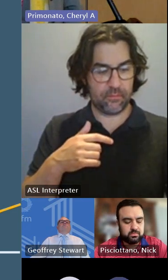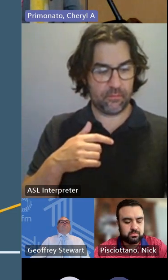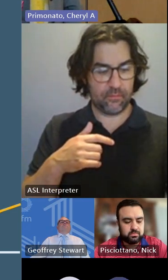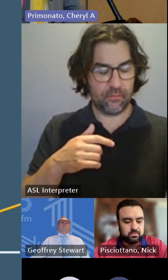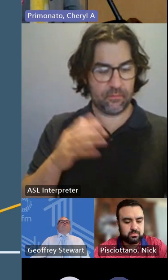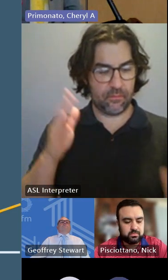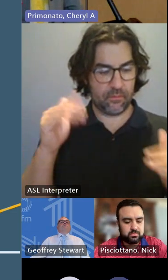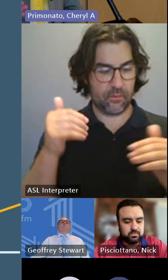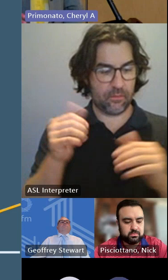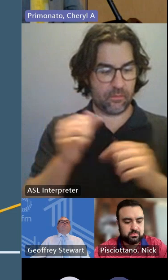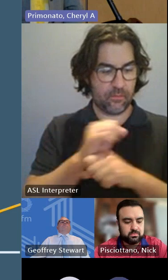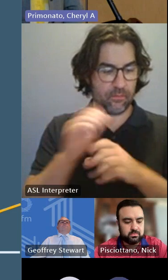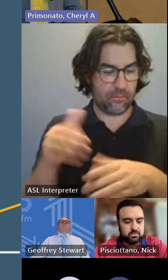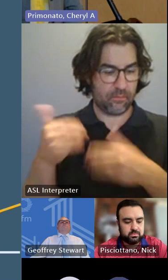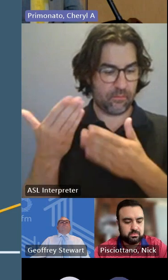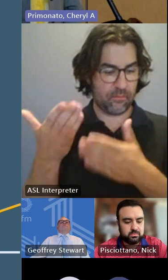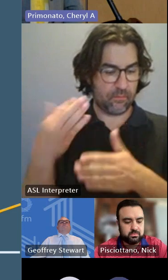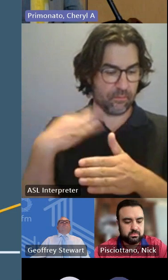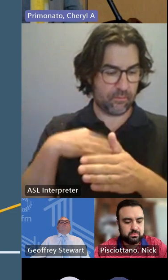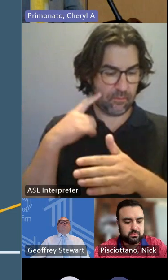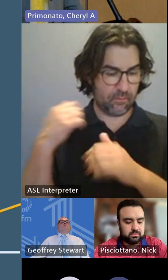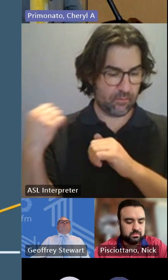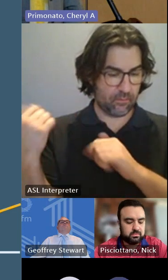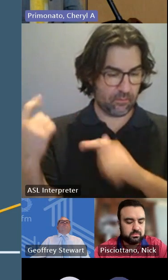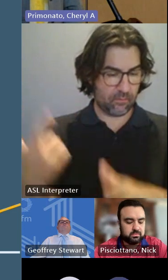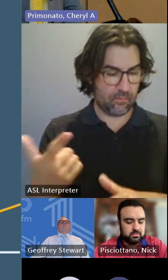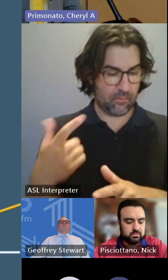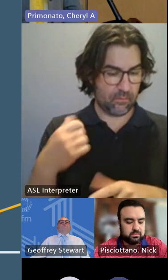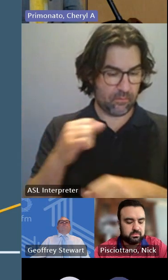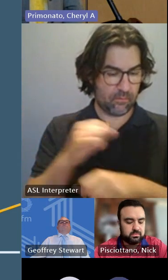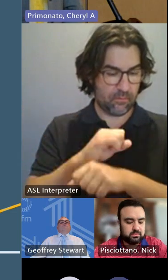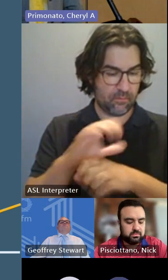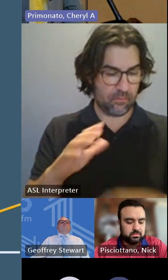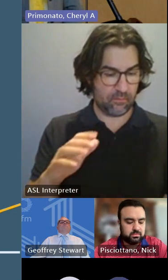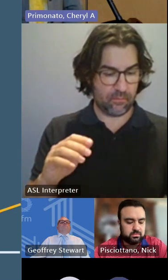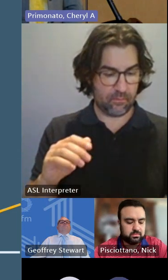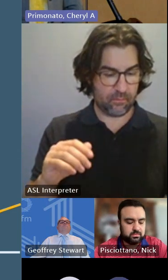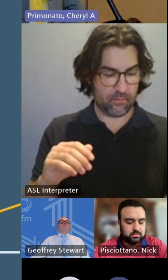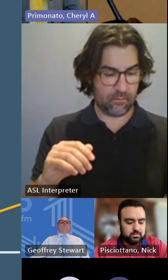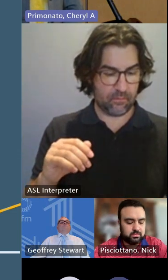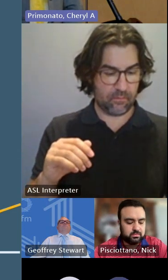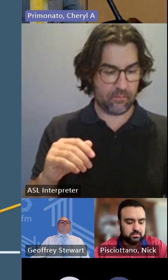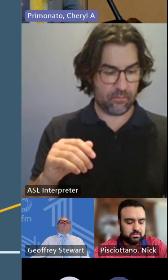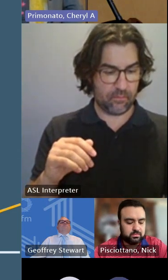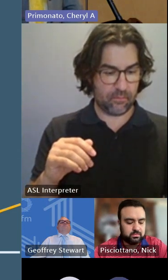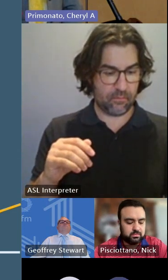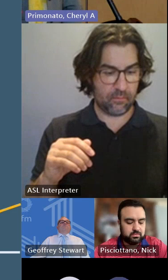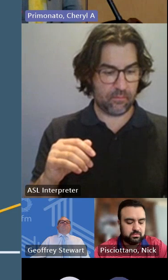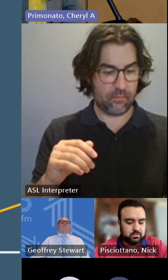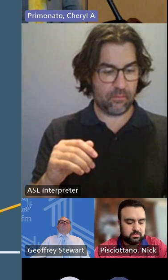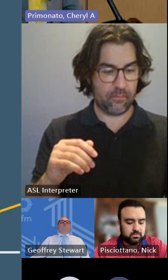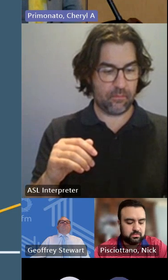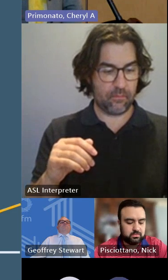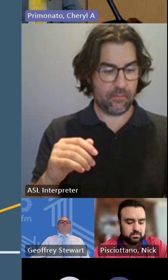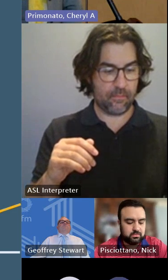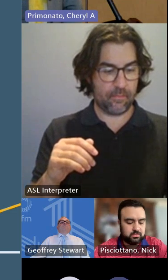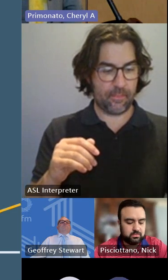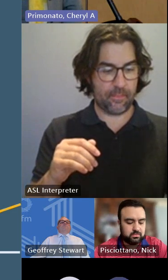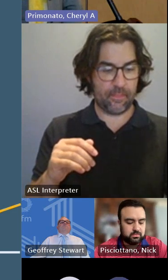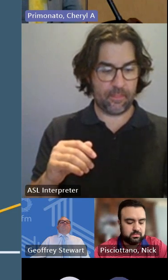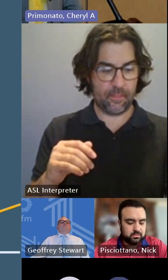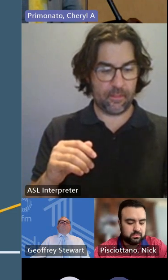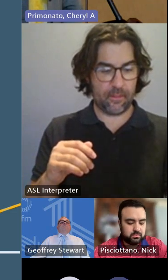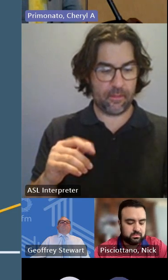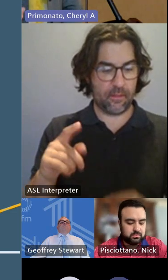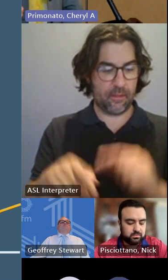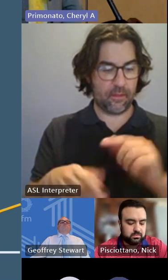to every employee they have. They can choose if they want to ask the employee to pay $10 or $20. One of our rules is they cannot exceed our